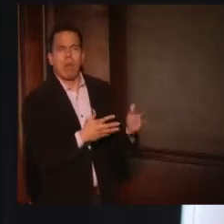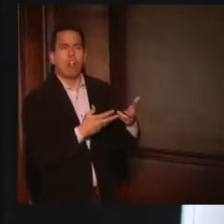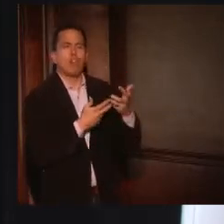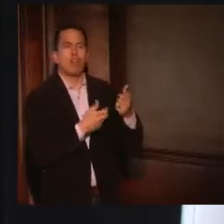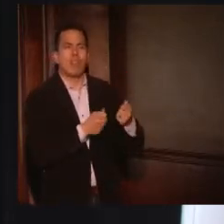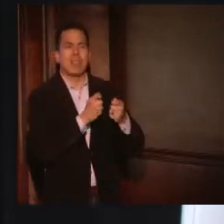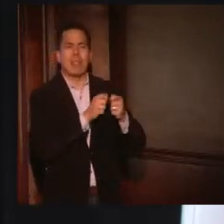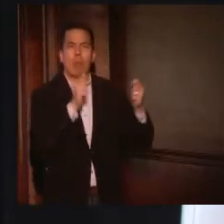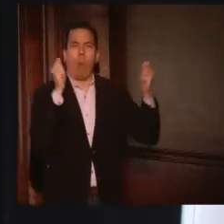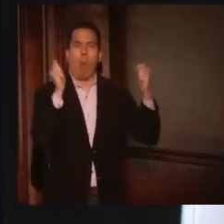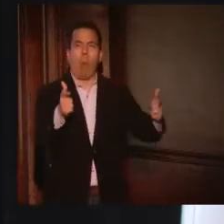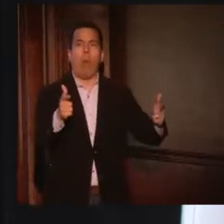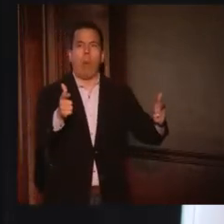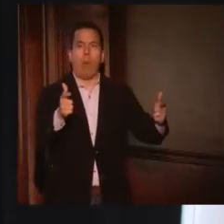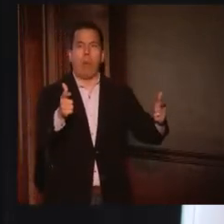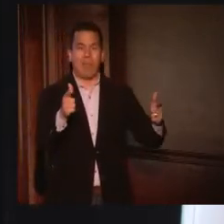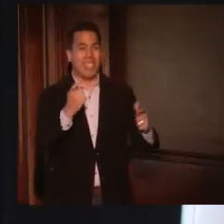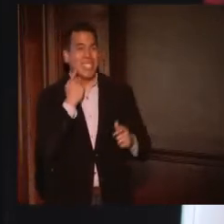us.